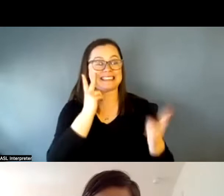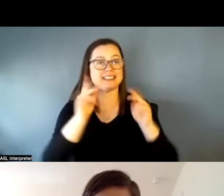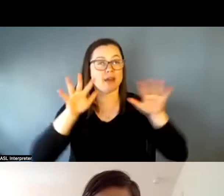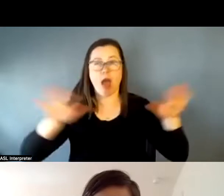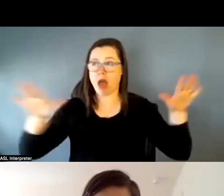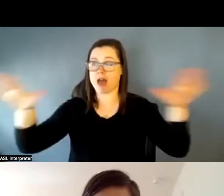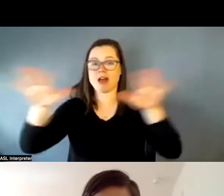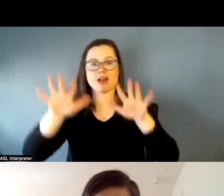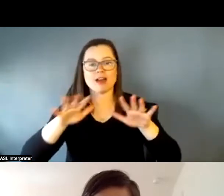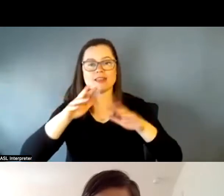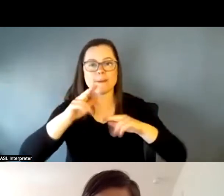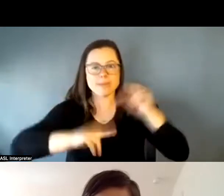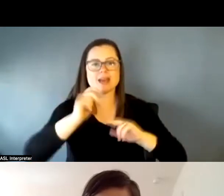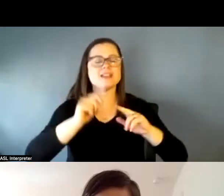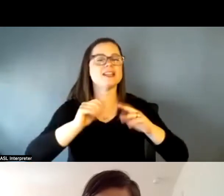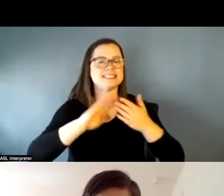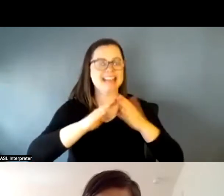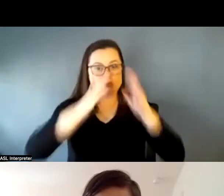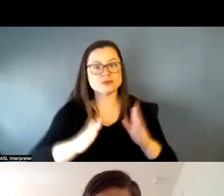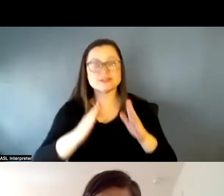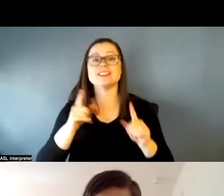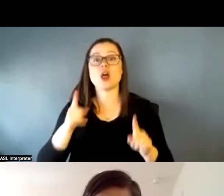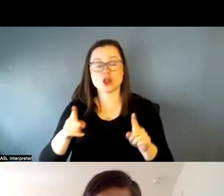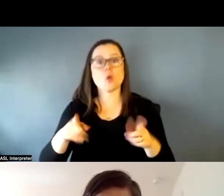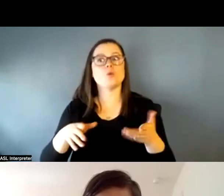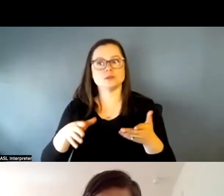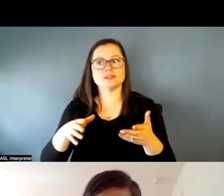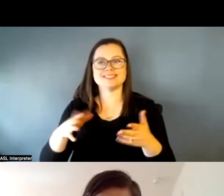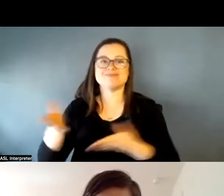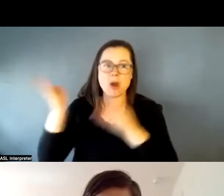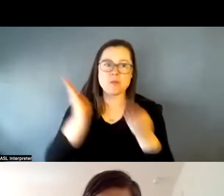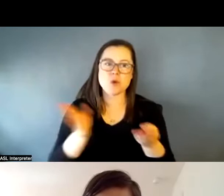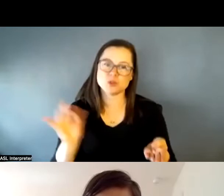and starving out the native plants. And so we have people today that,